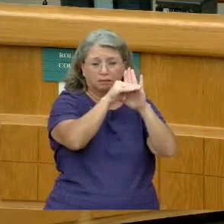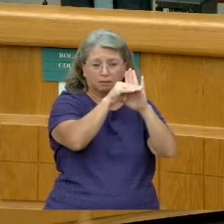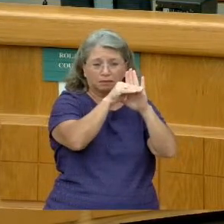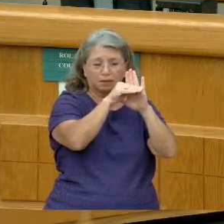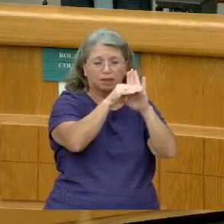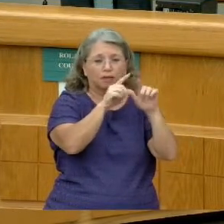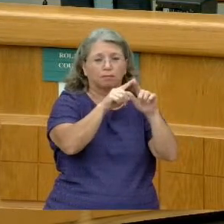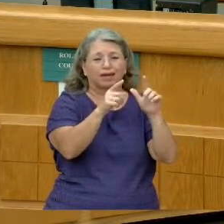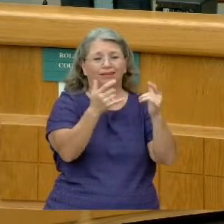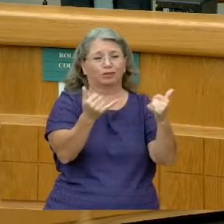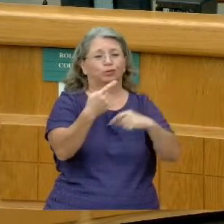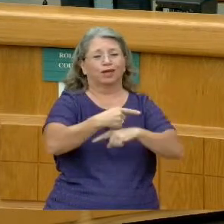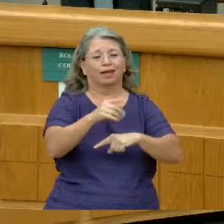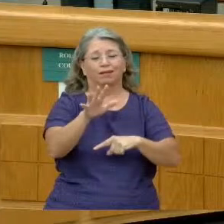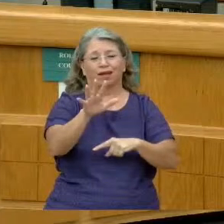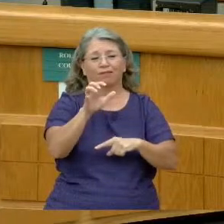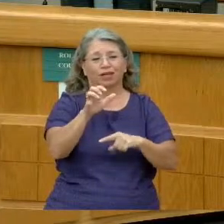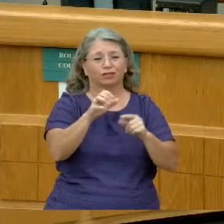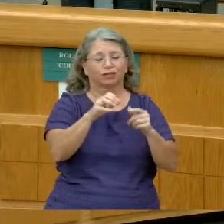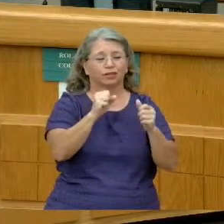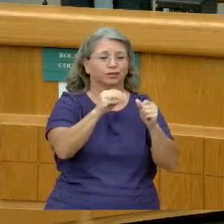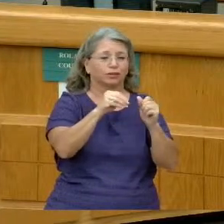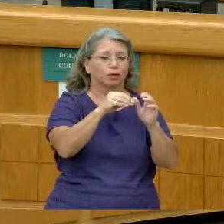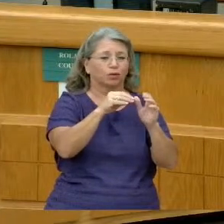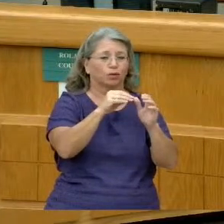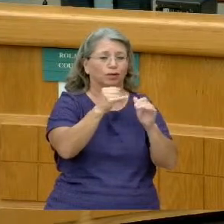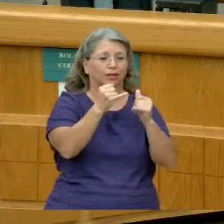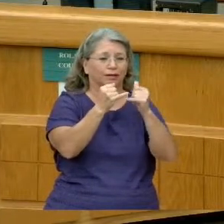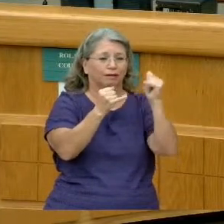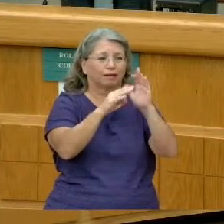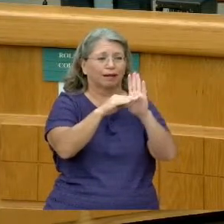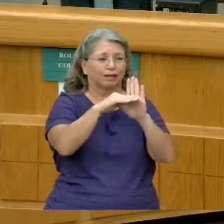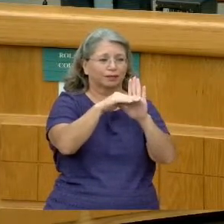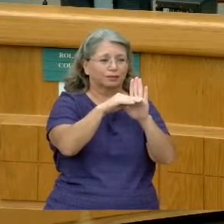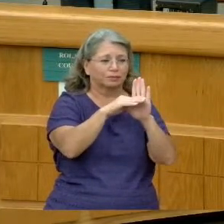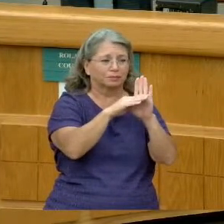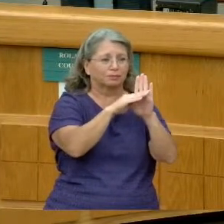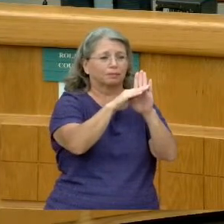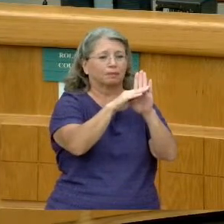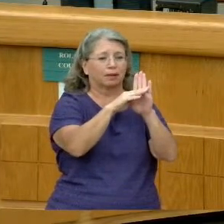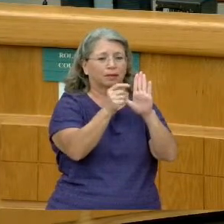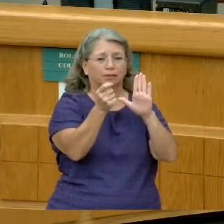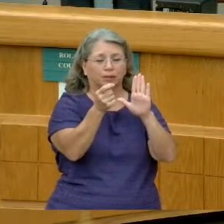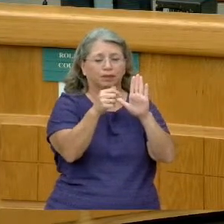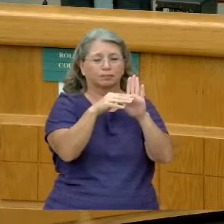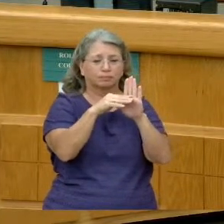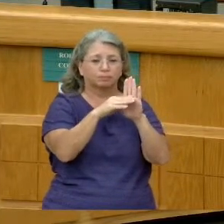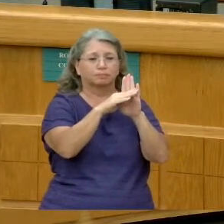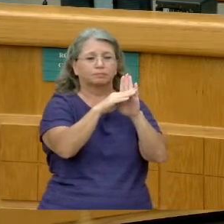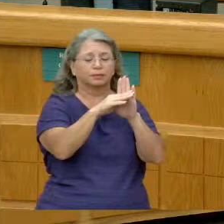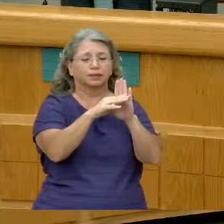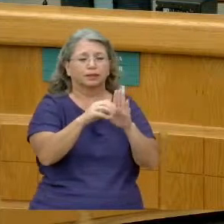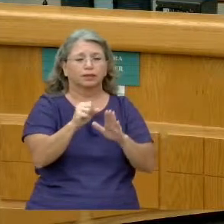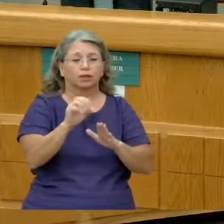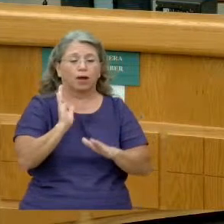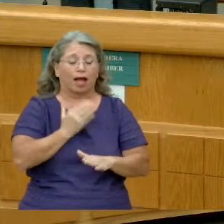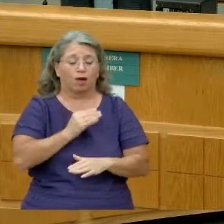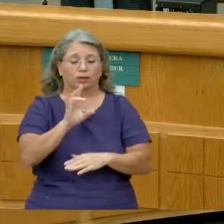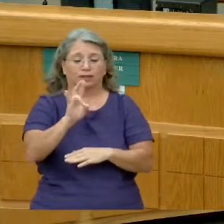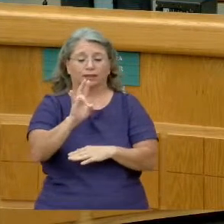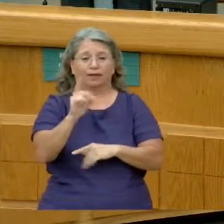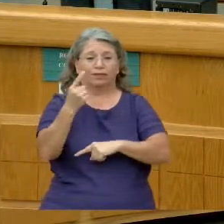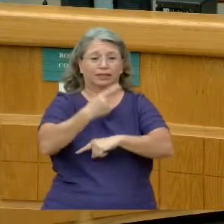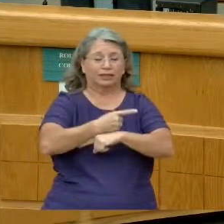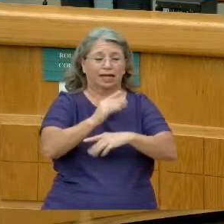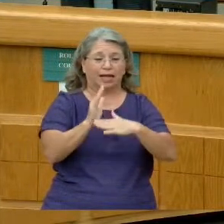line kind of goes flat, or actually back up a little bit. So the 7-day average